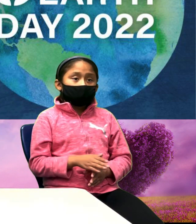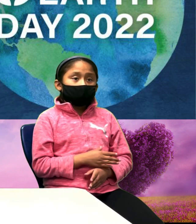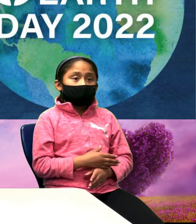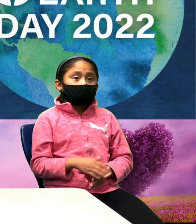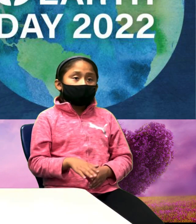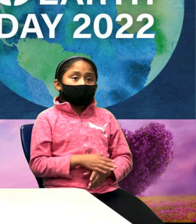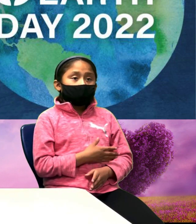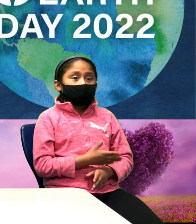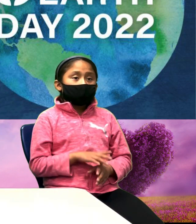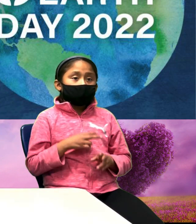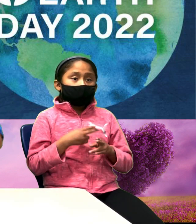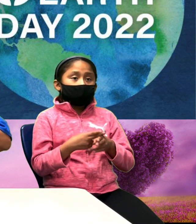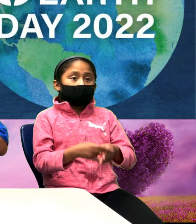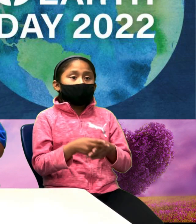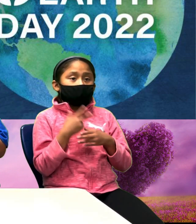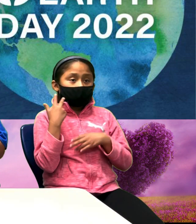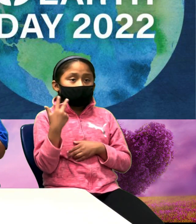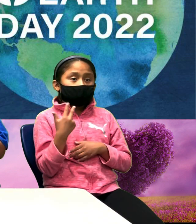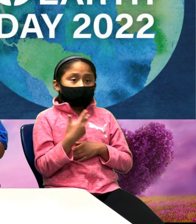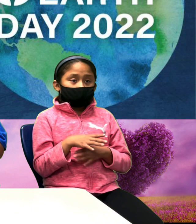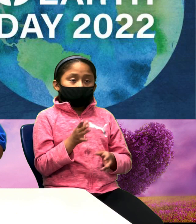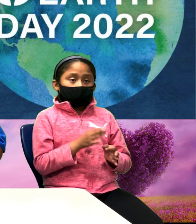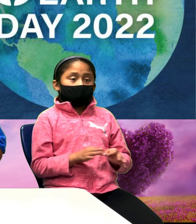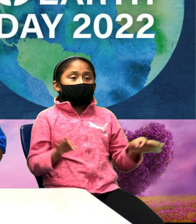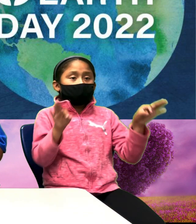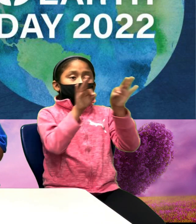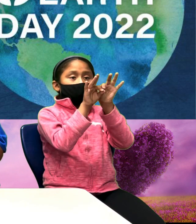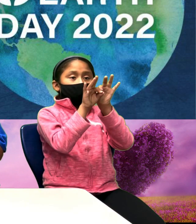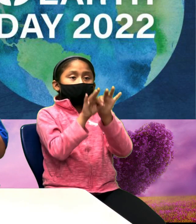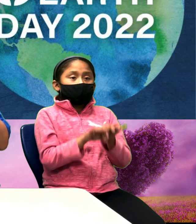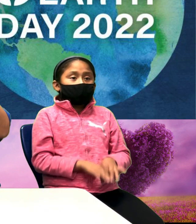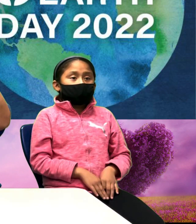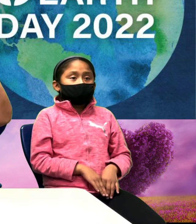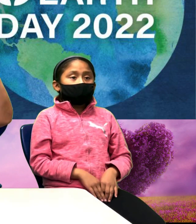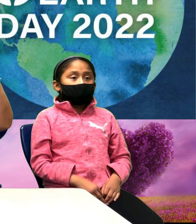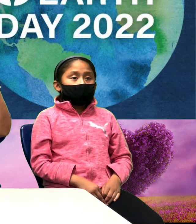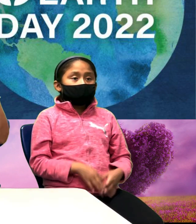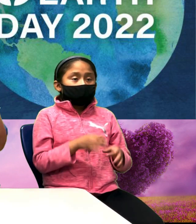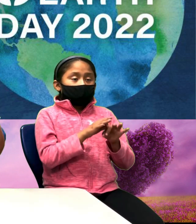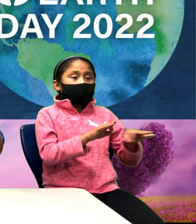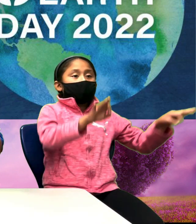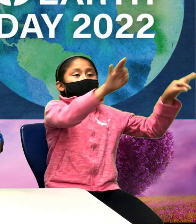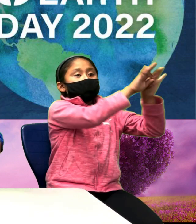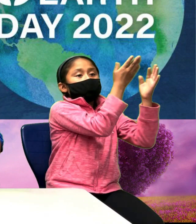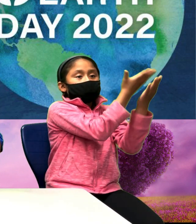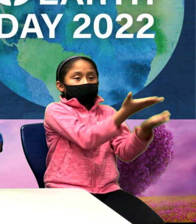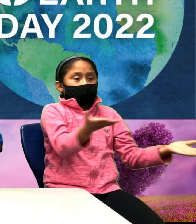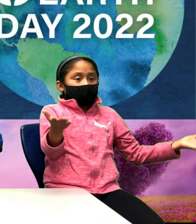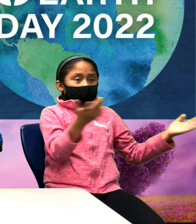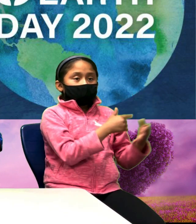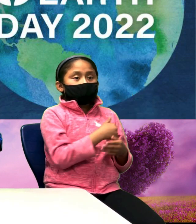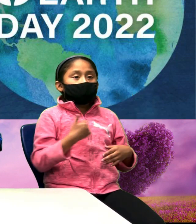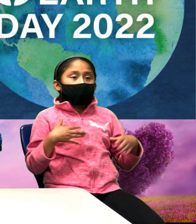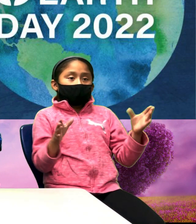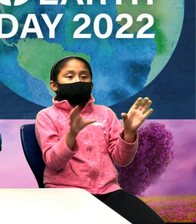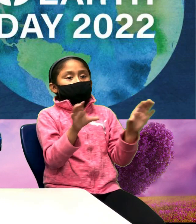pillars, they call it, that earned us this award. Our environmental